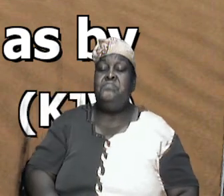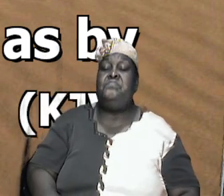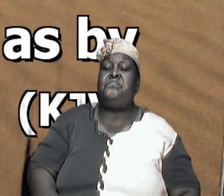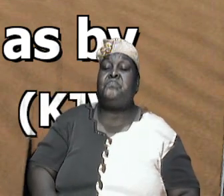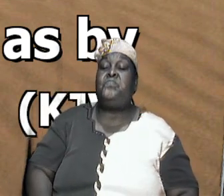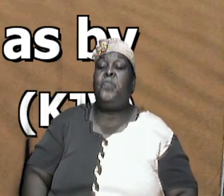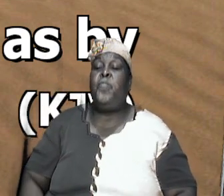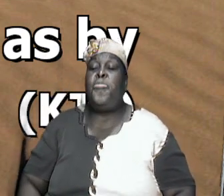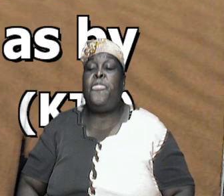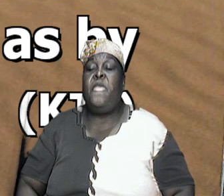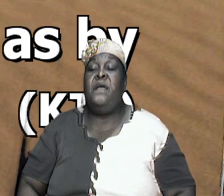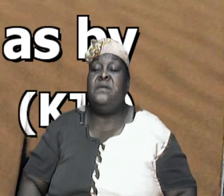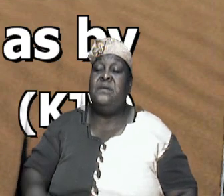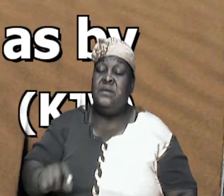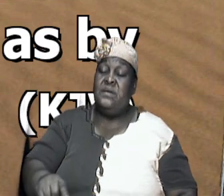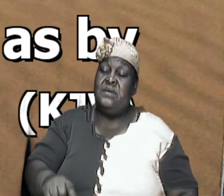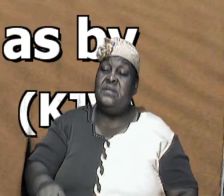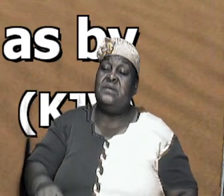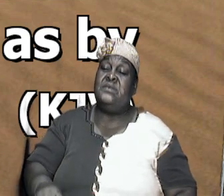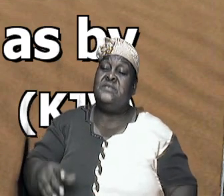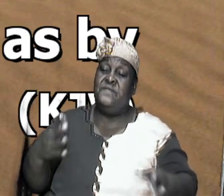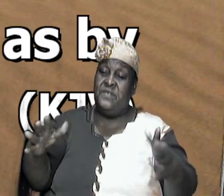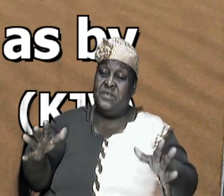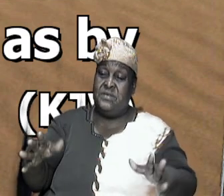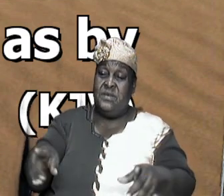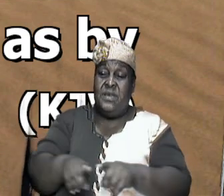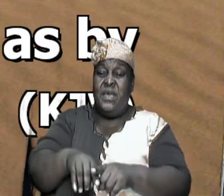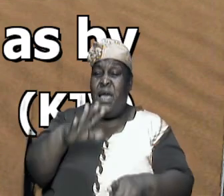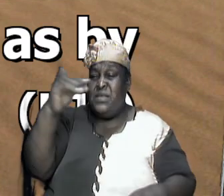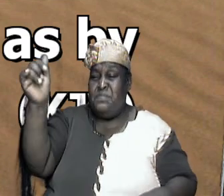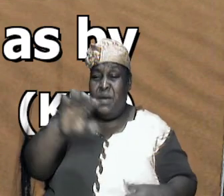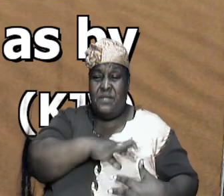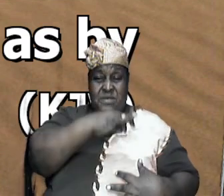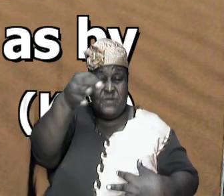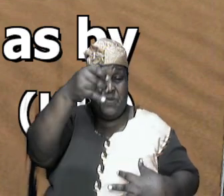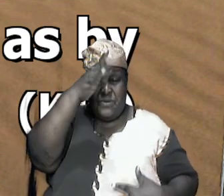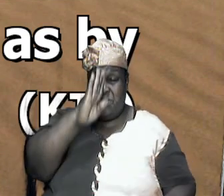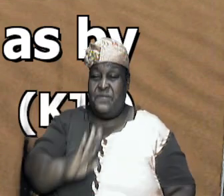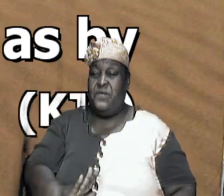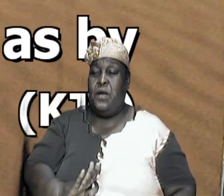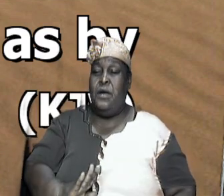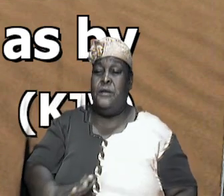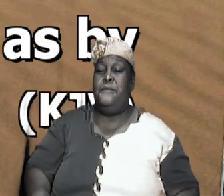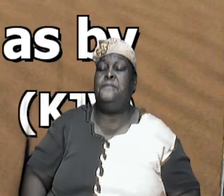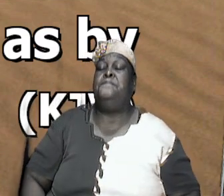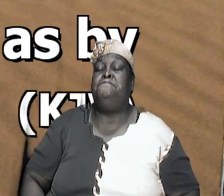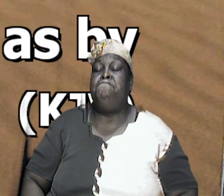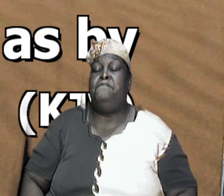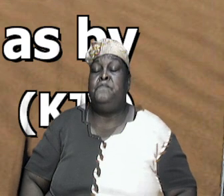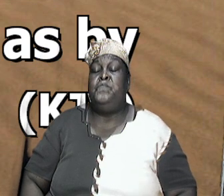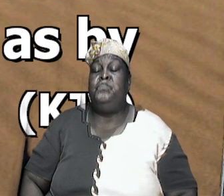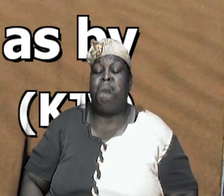of course, that this is done as by the Spirit of the Lord.